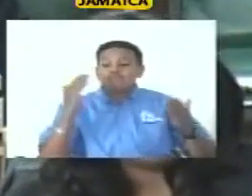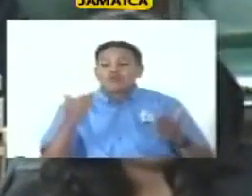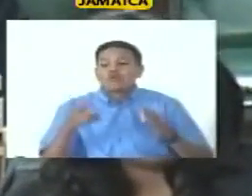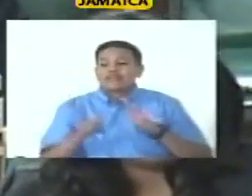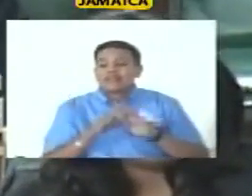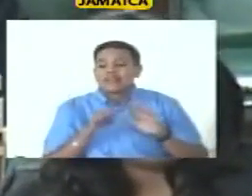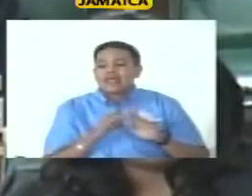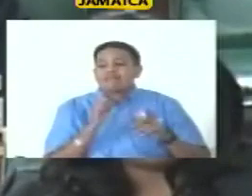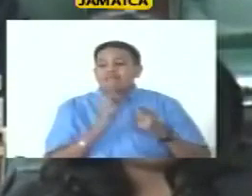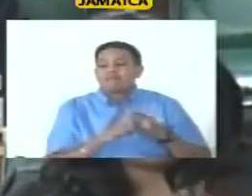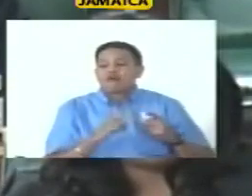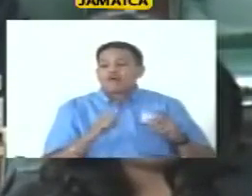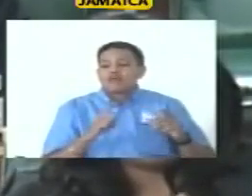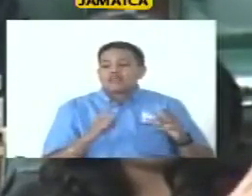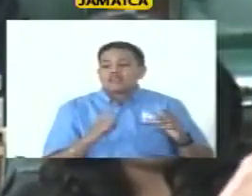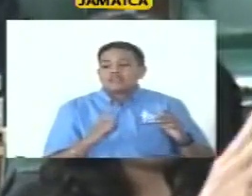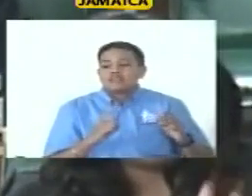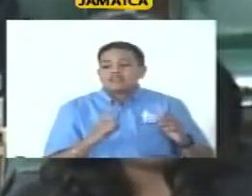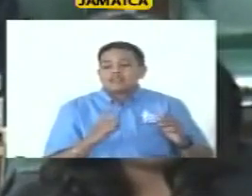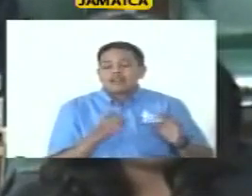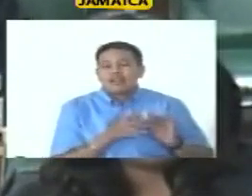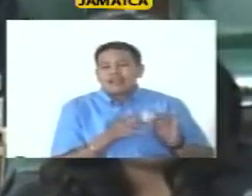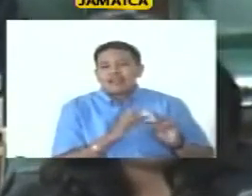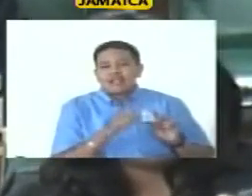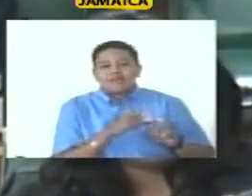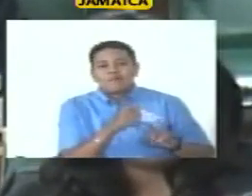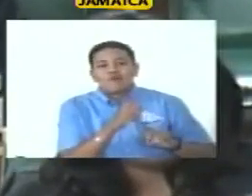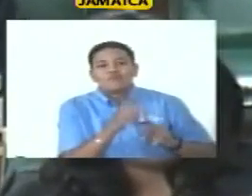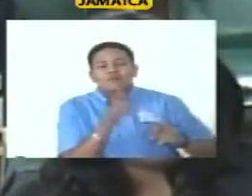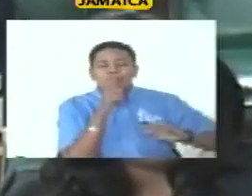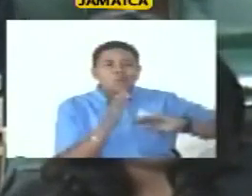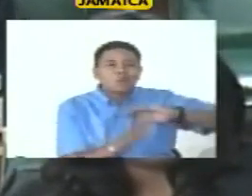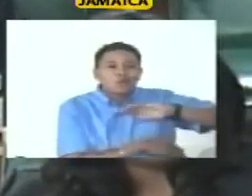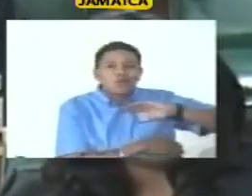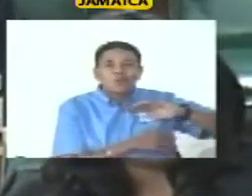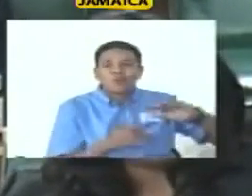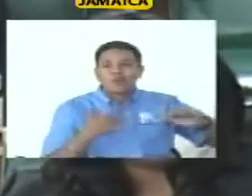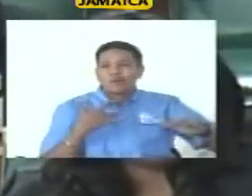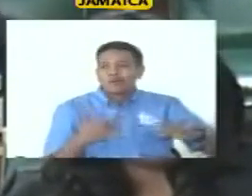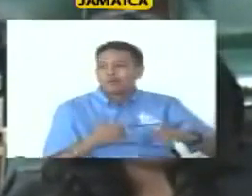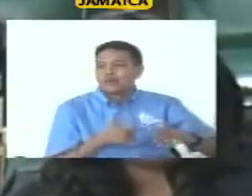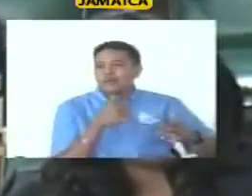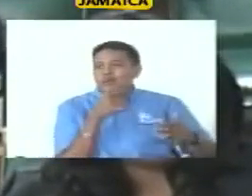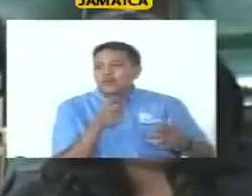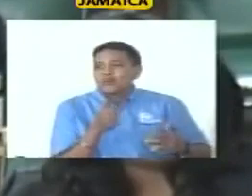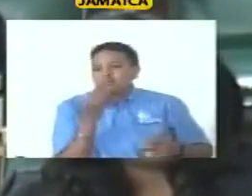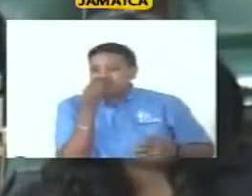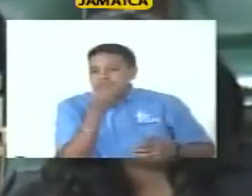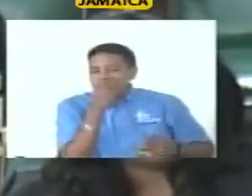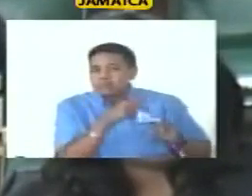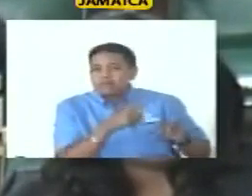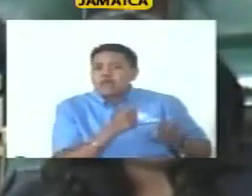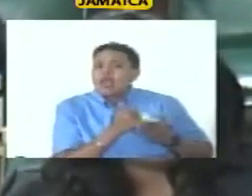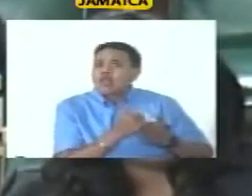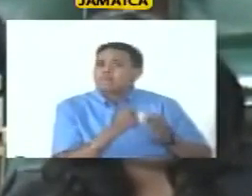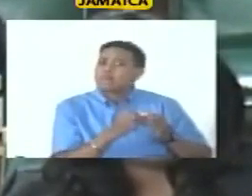and the fear about disenfranchisement and marginalization, I think when